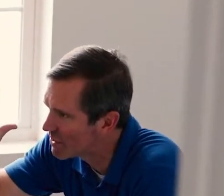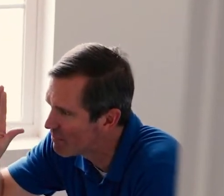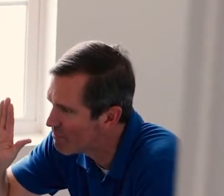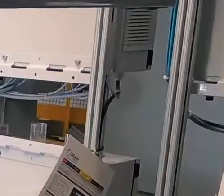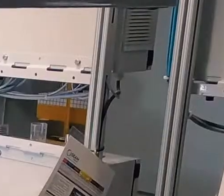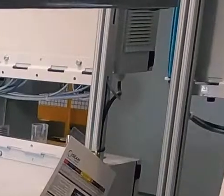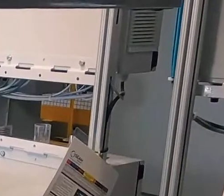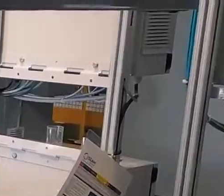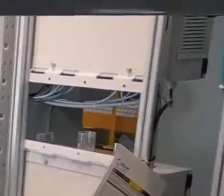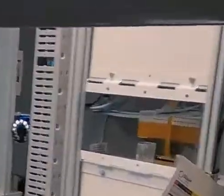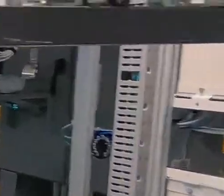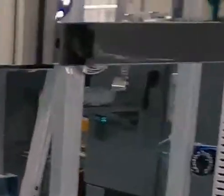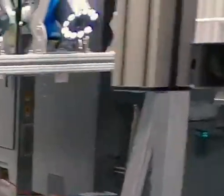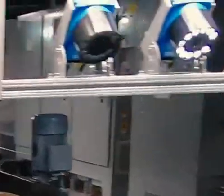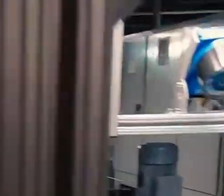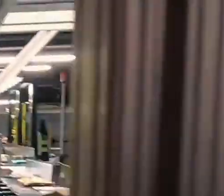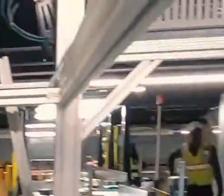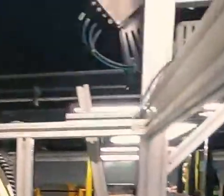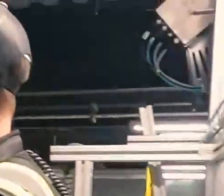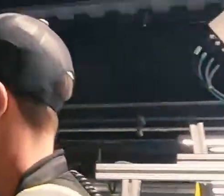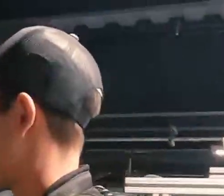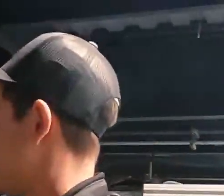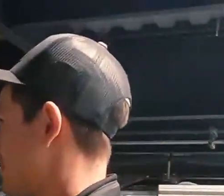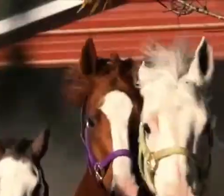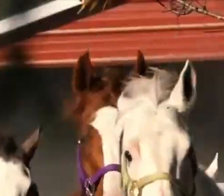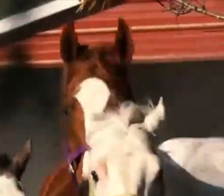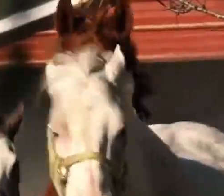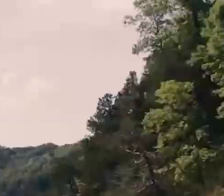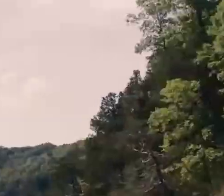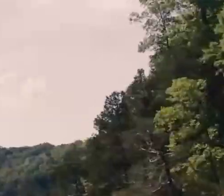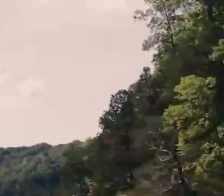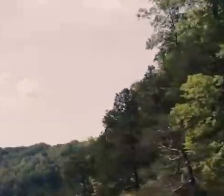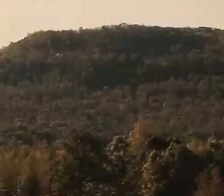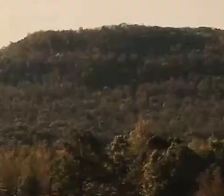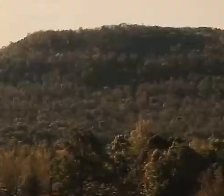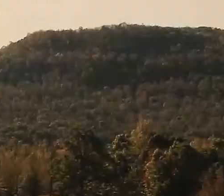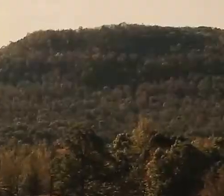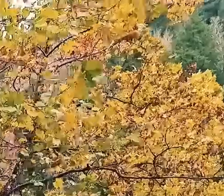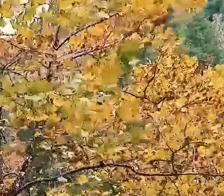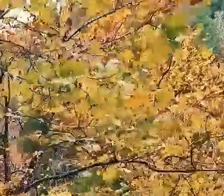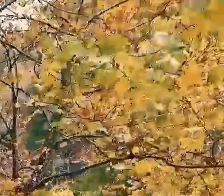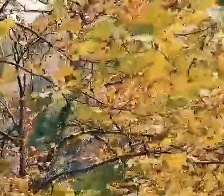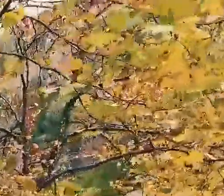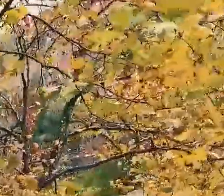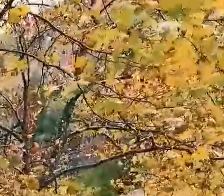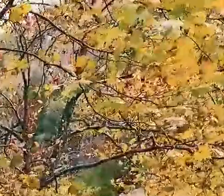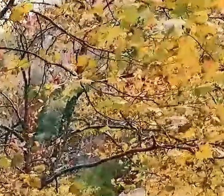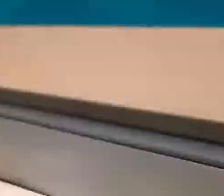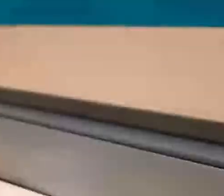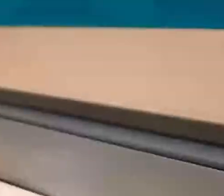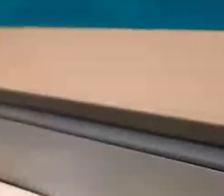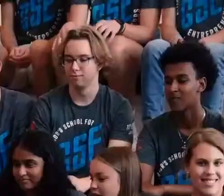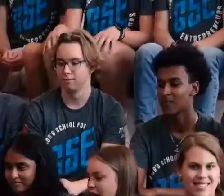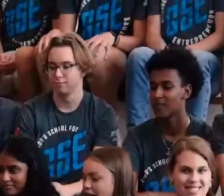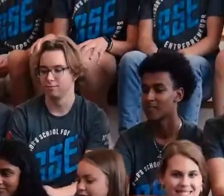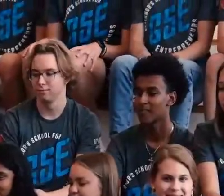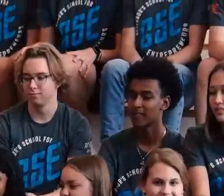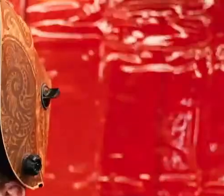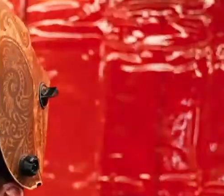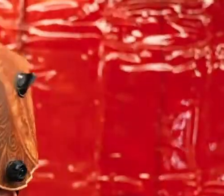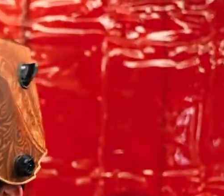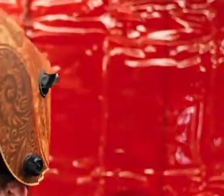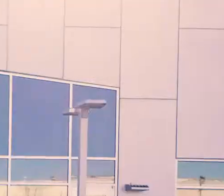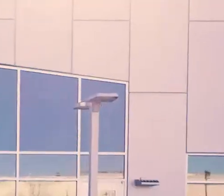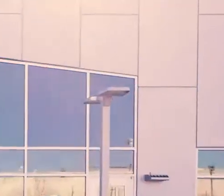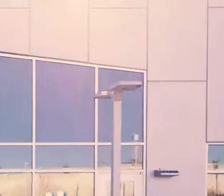thriving. Because Kentucky is a place where business is fast, but the pace of life is just right. We found the